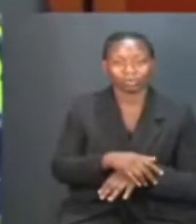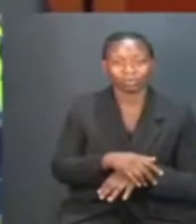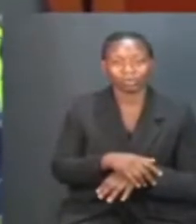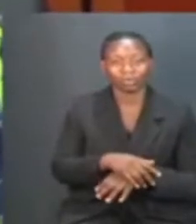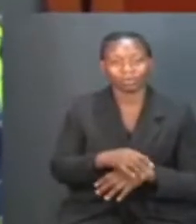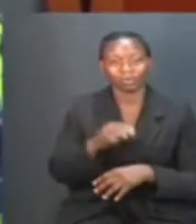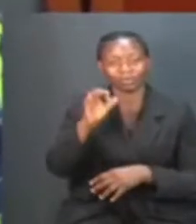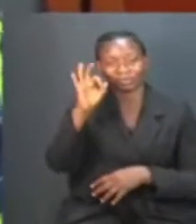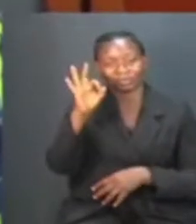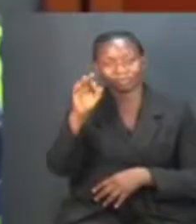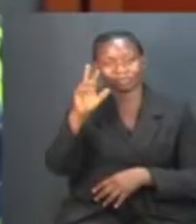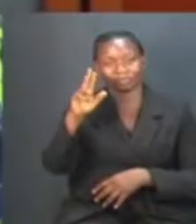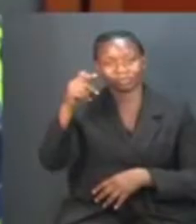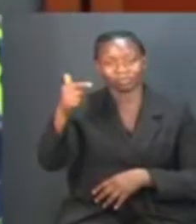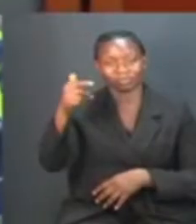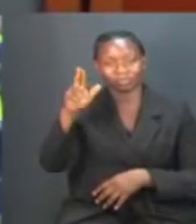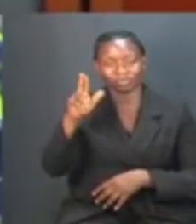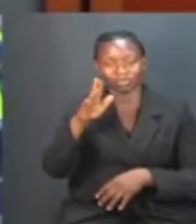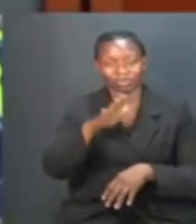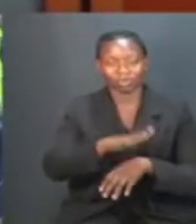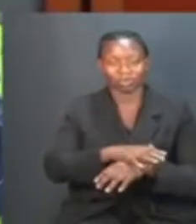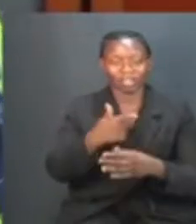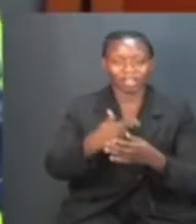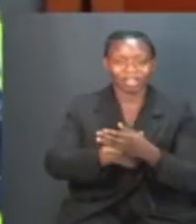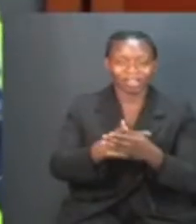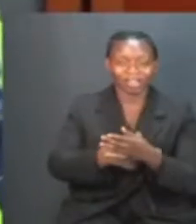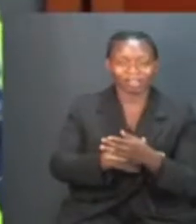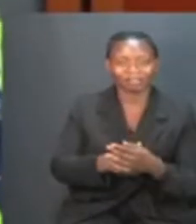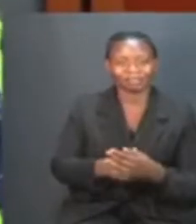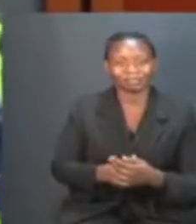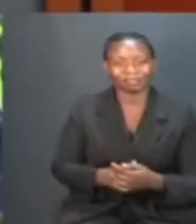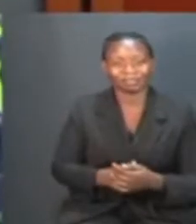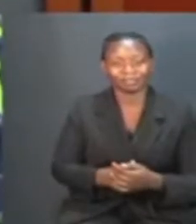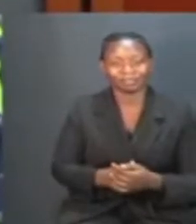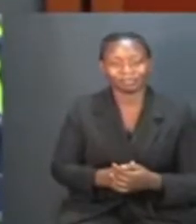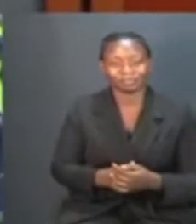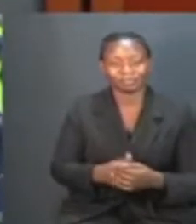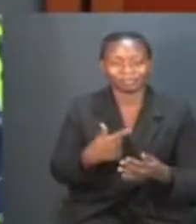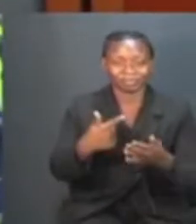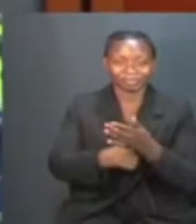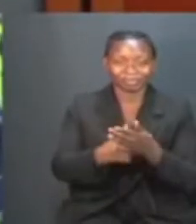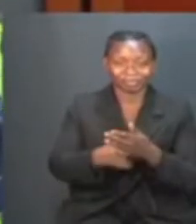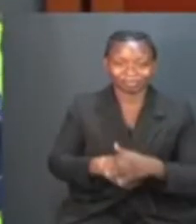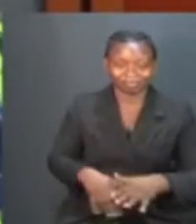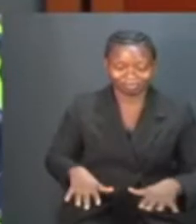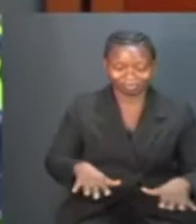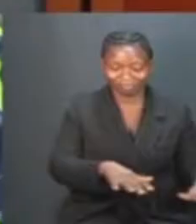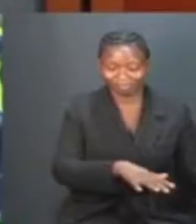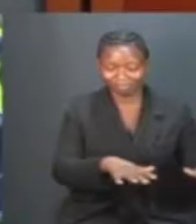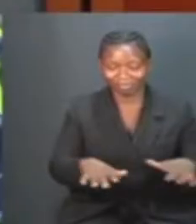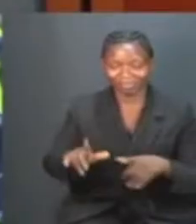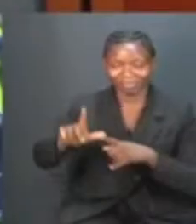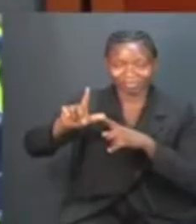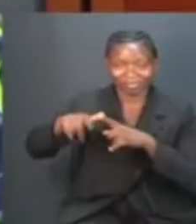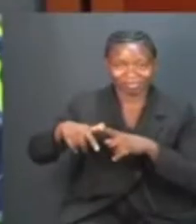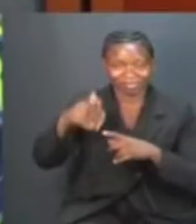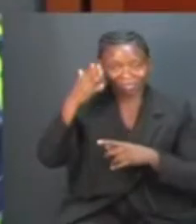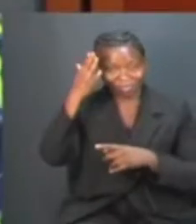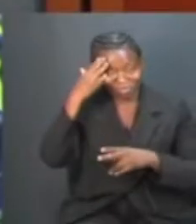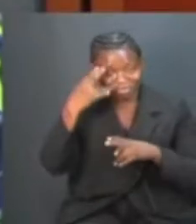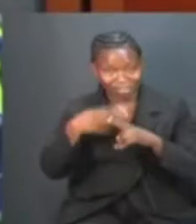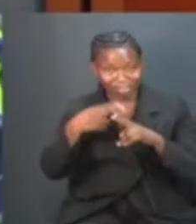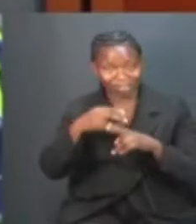Fugu and its Ghanaian heritage. The iconic Ghanaian smoke, locally known as Fugu